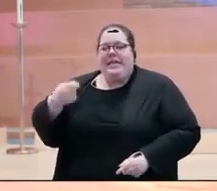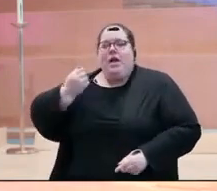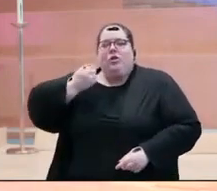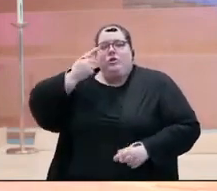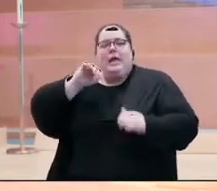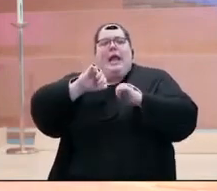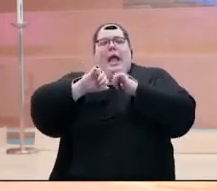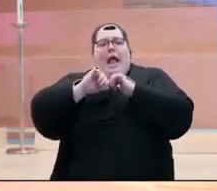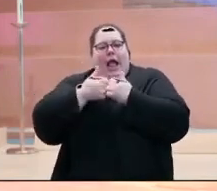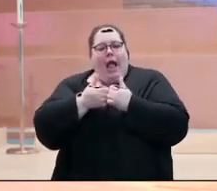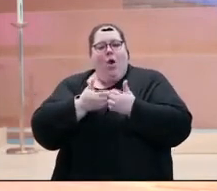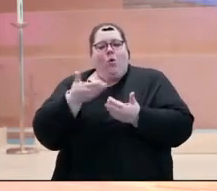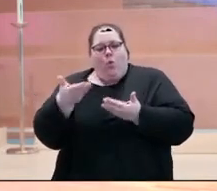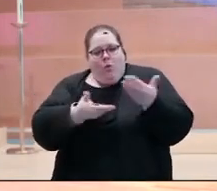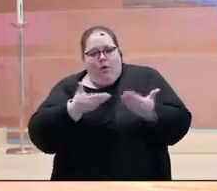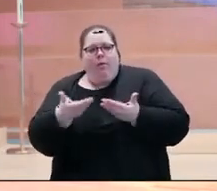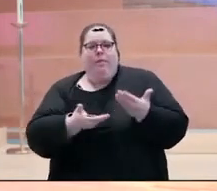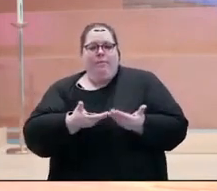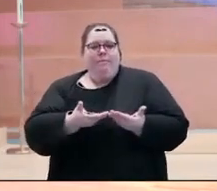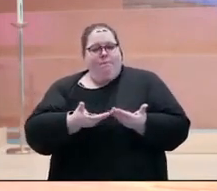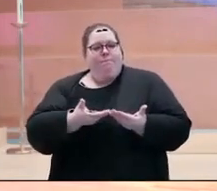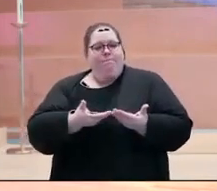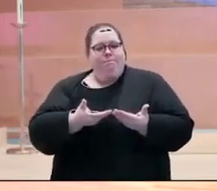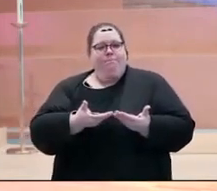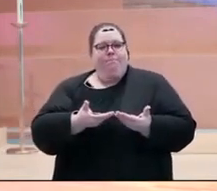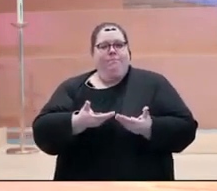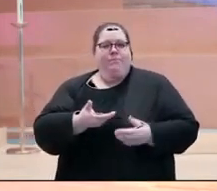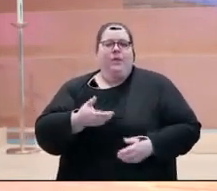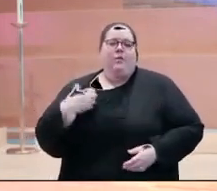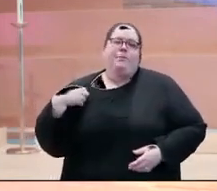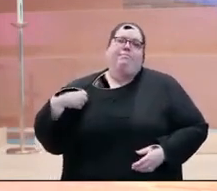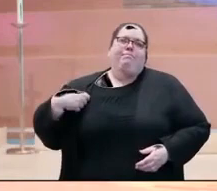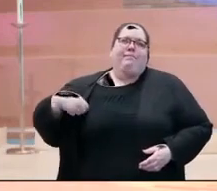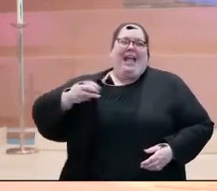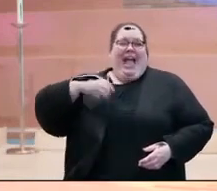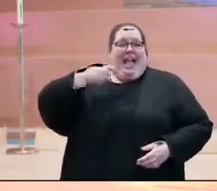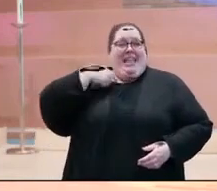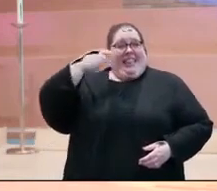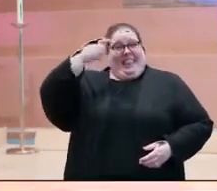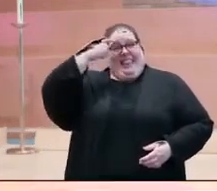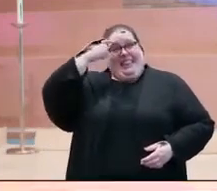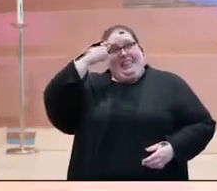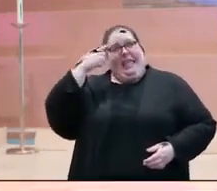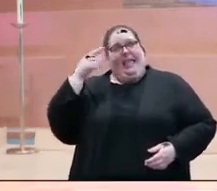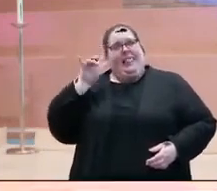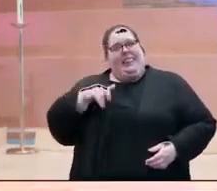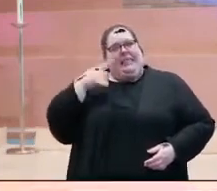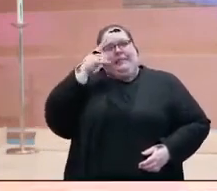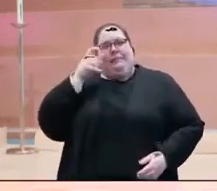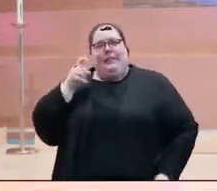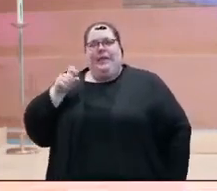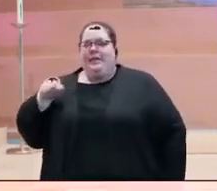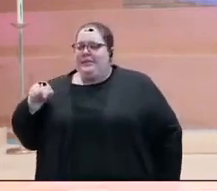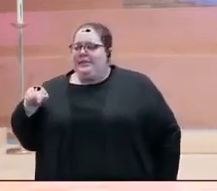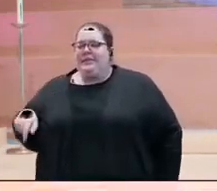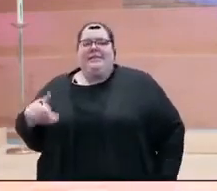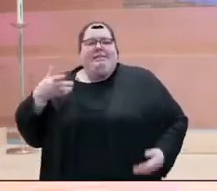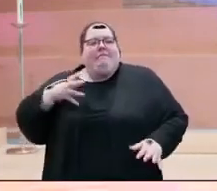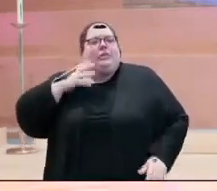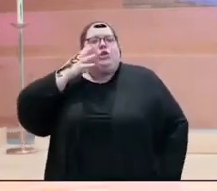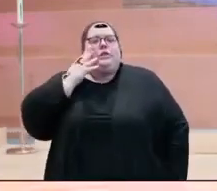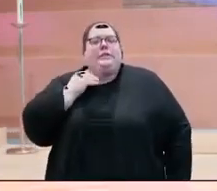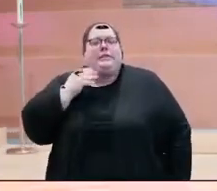hospitality. And here's why I think this is. Now, this is just me guessing. I think this is because Abraham had had so